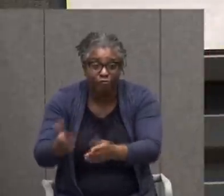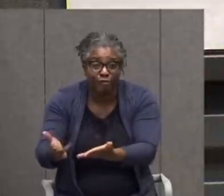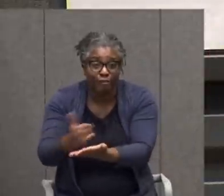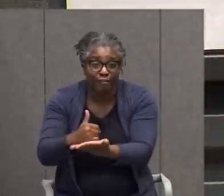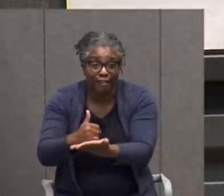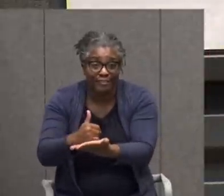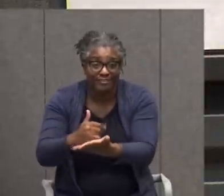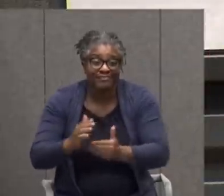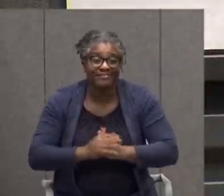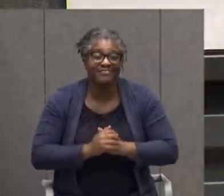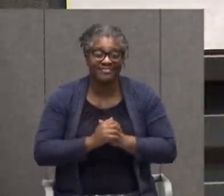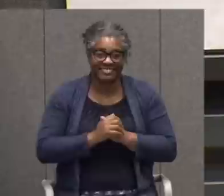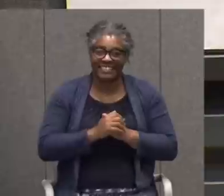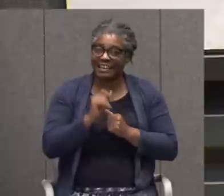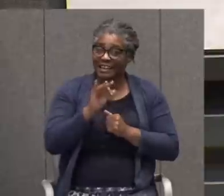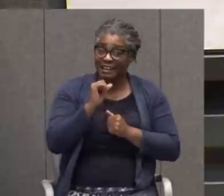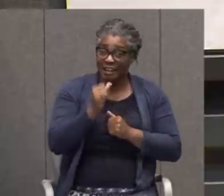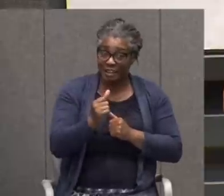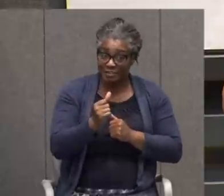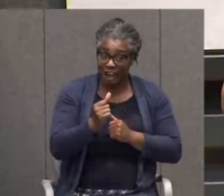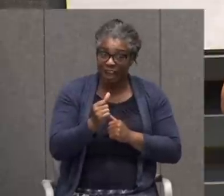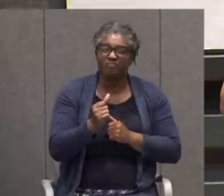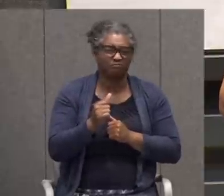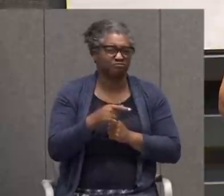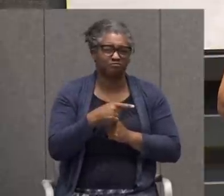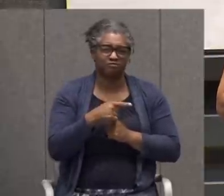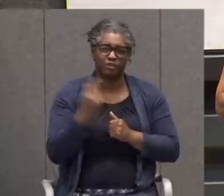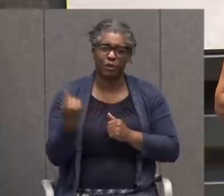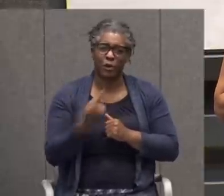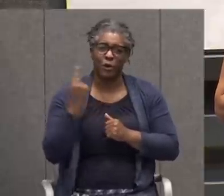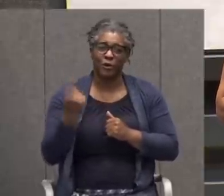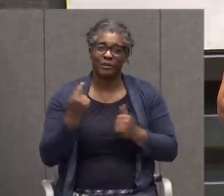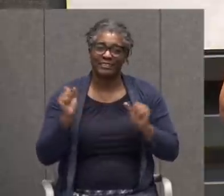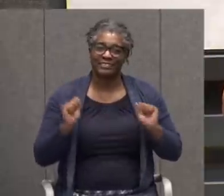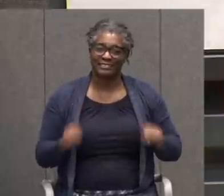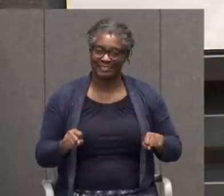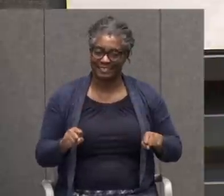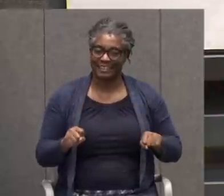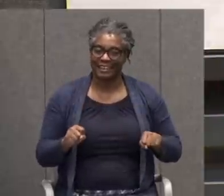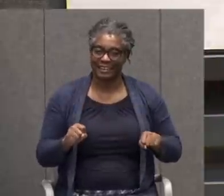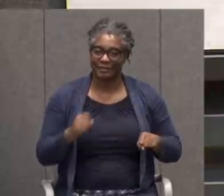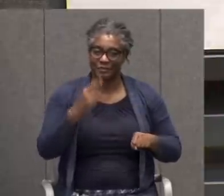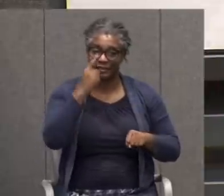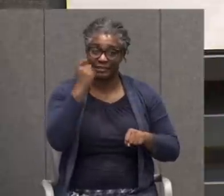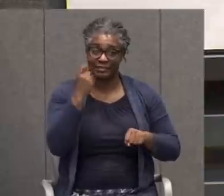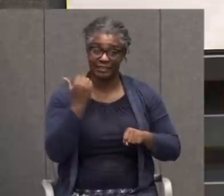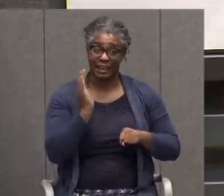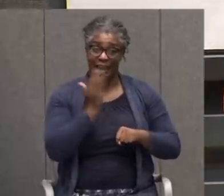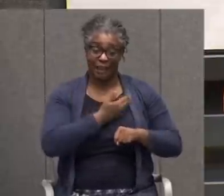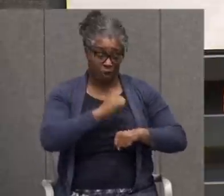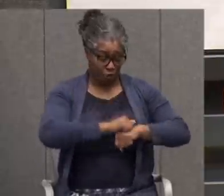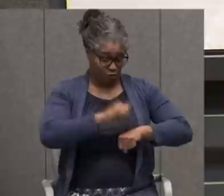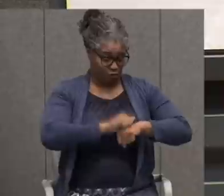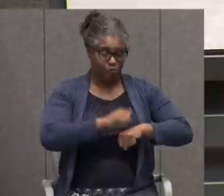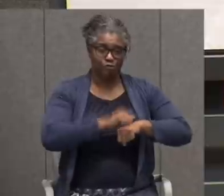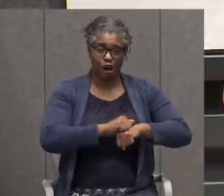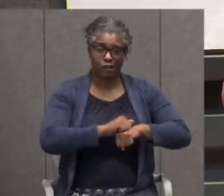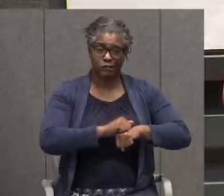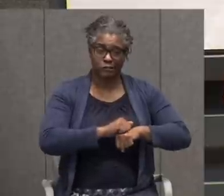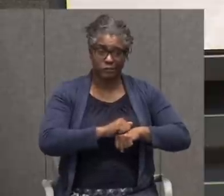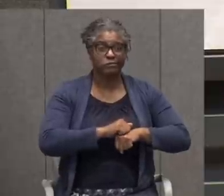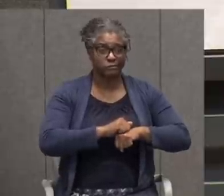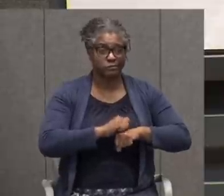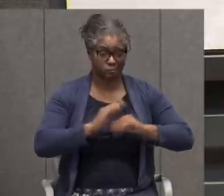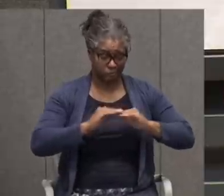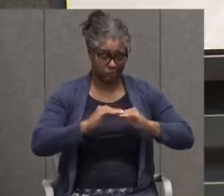don't worry. They're going to be there. Remember, our rocks are at least 1 million years old. How about,